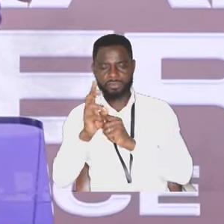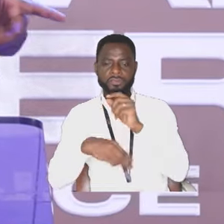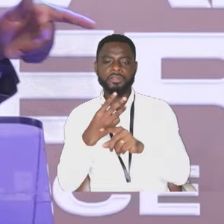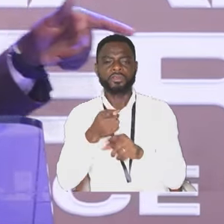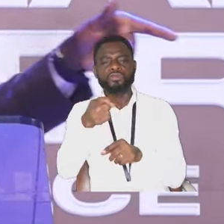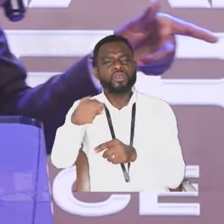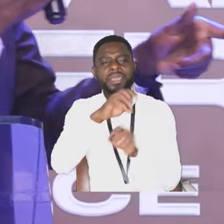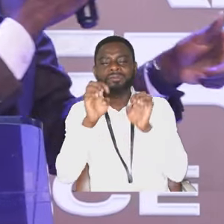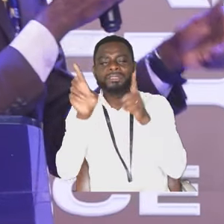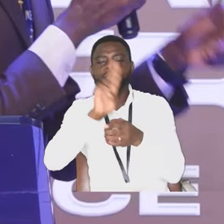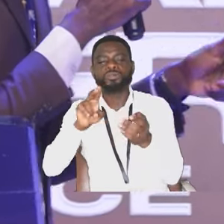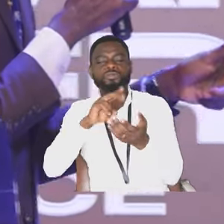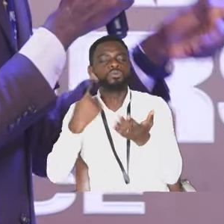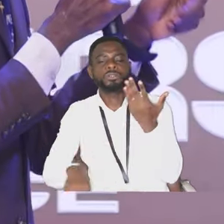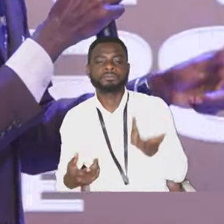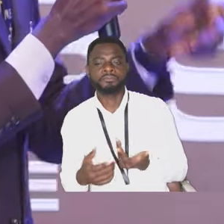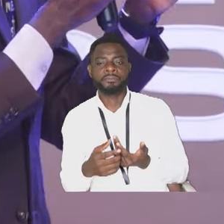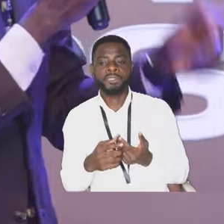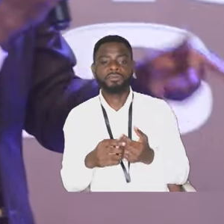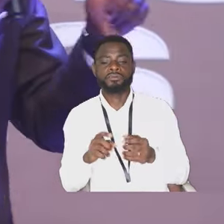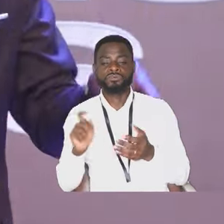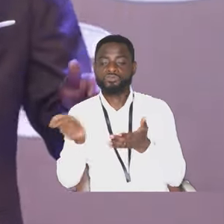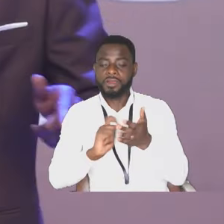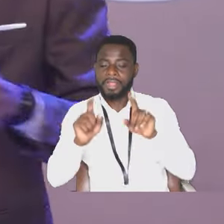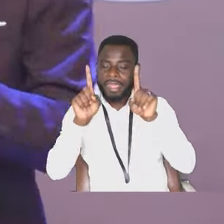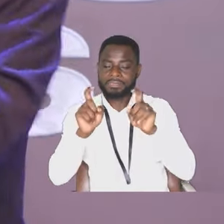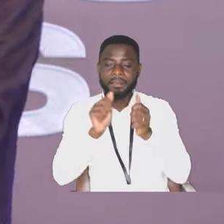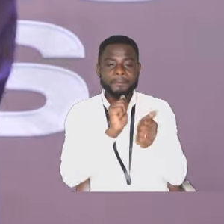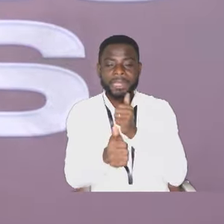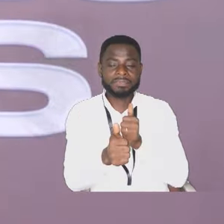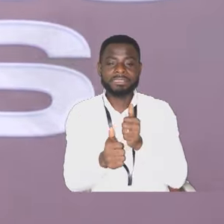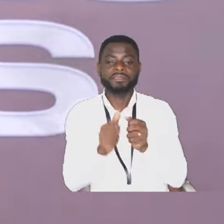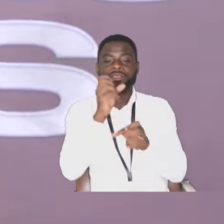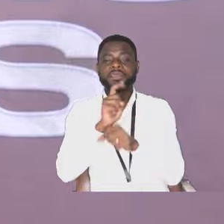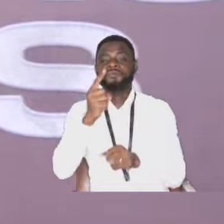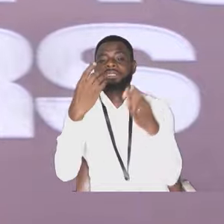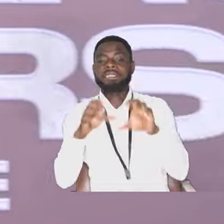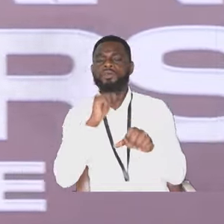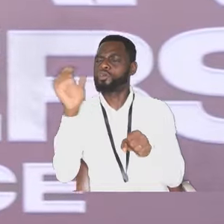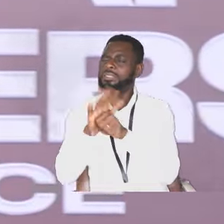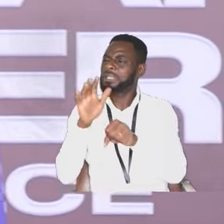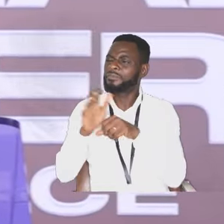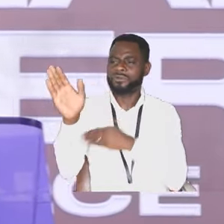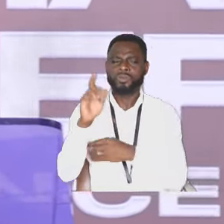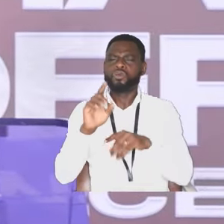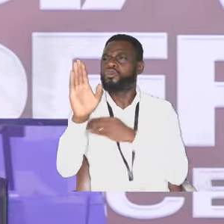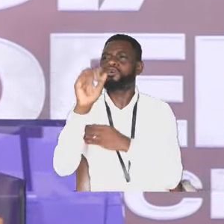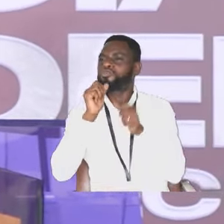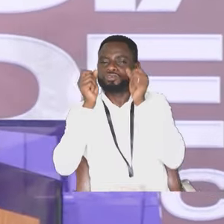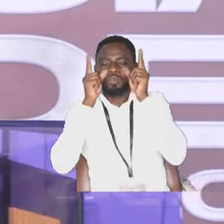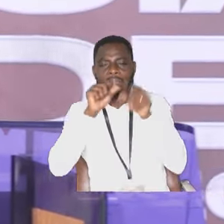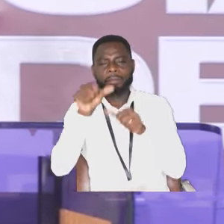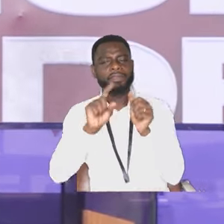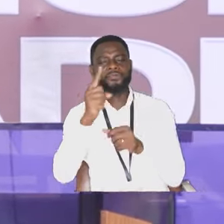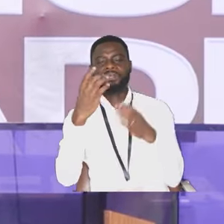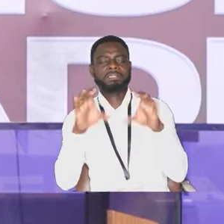education for? To write examination and pass and have first class is not enough for God. God is not surprised about your first class. But